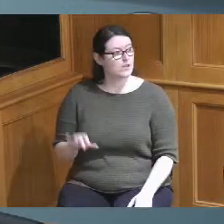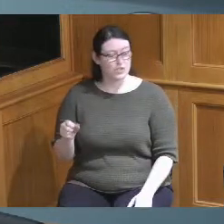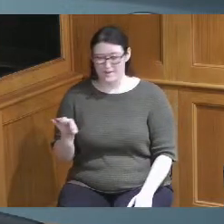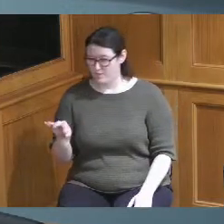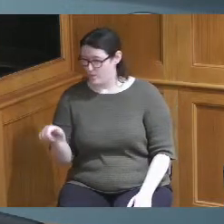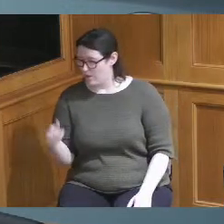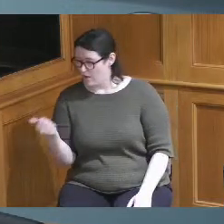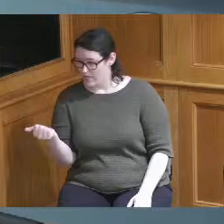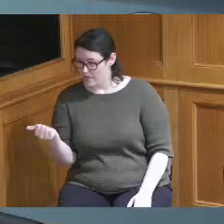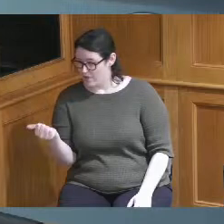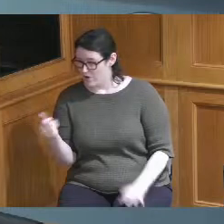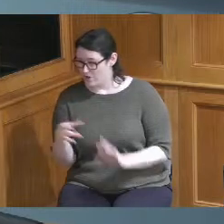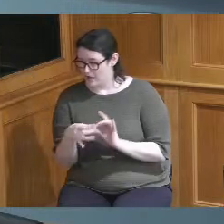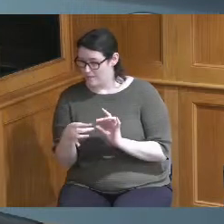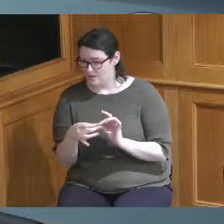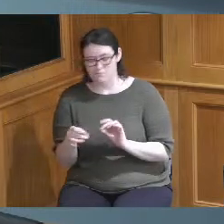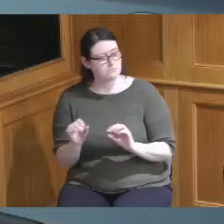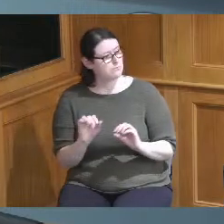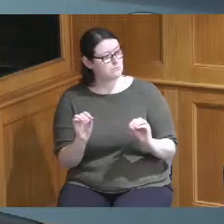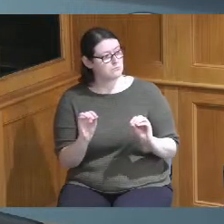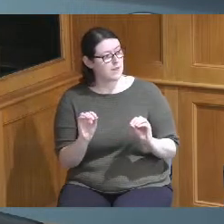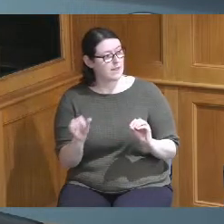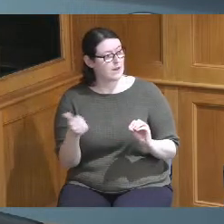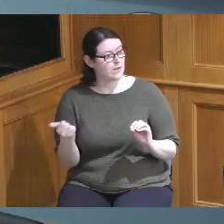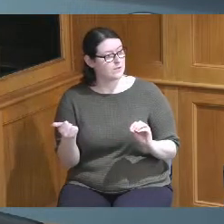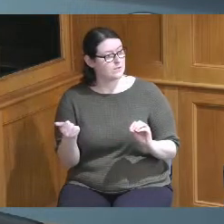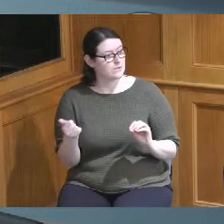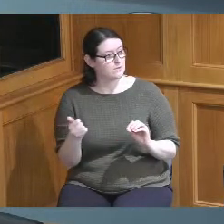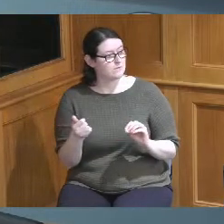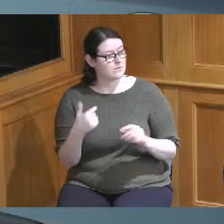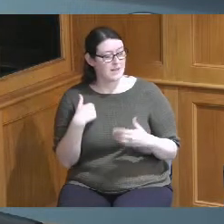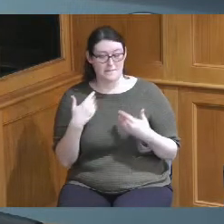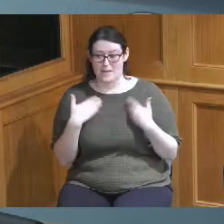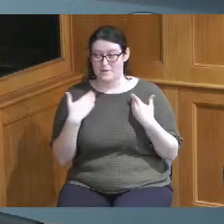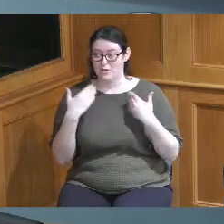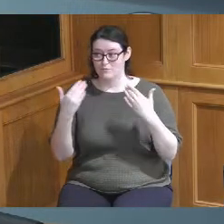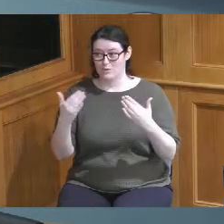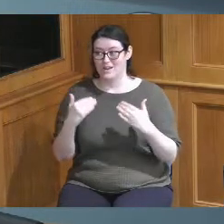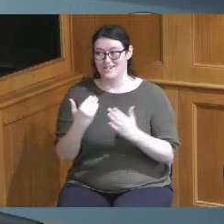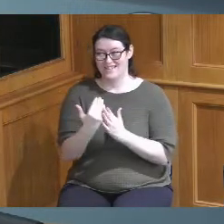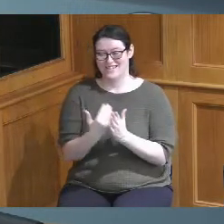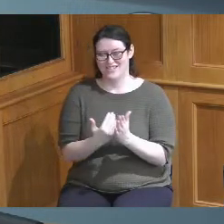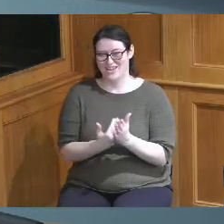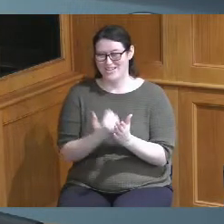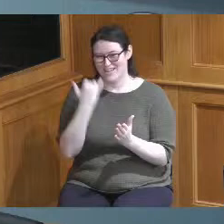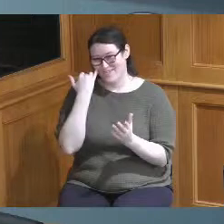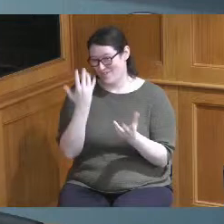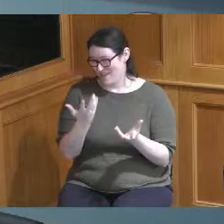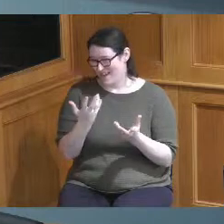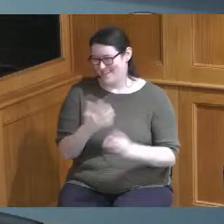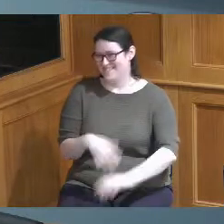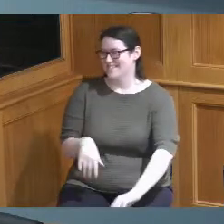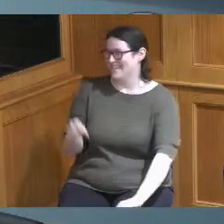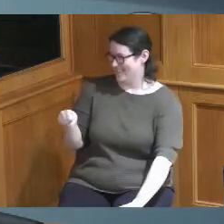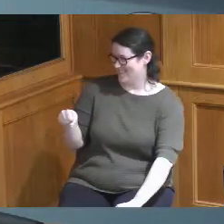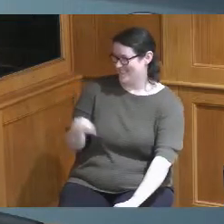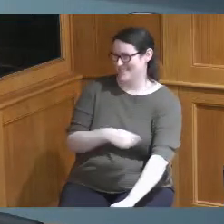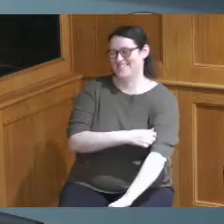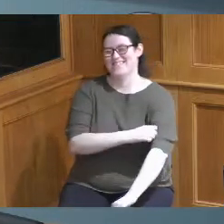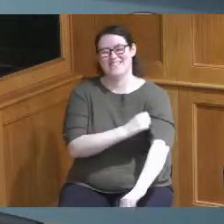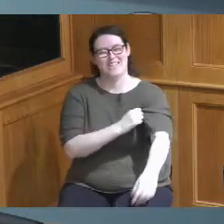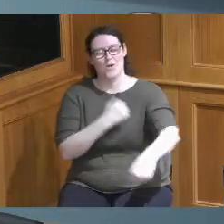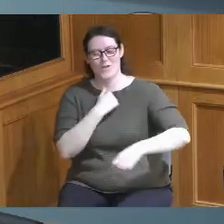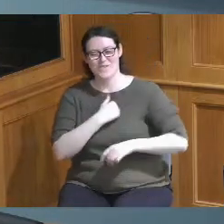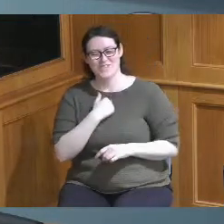other? No other comments, Commissioners. I'm happy to go to the consent agenda if you are Yes. inclined. Let's Oh,